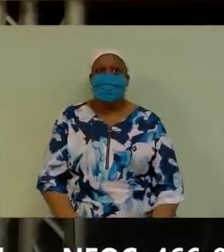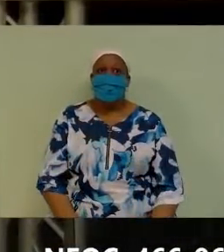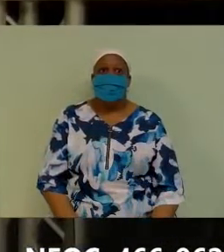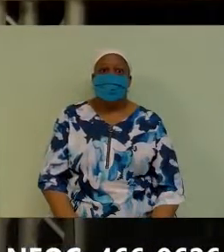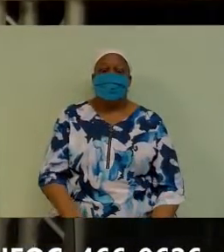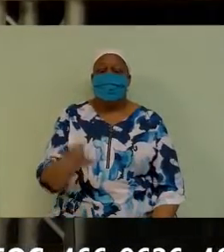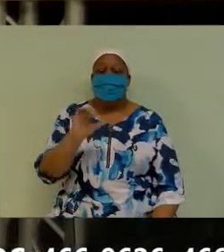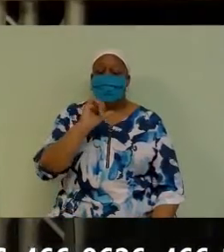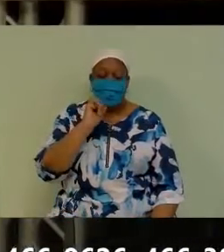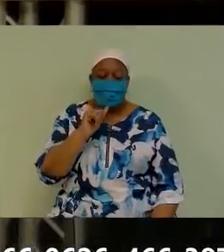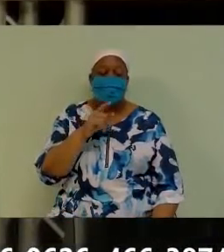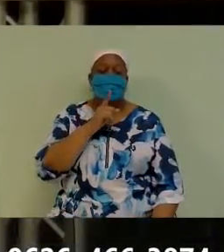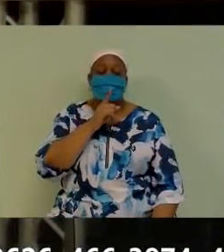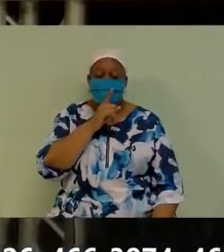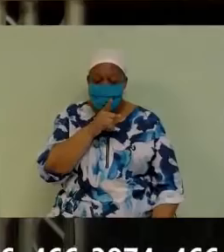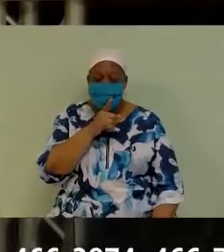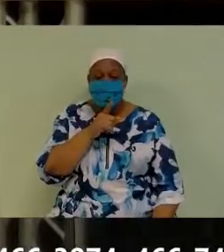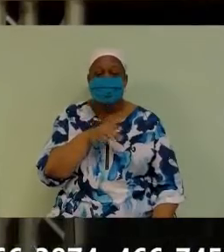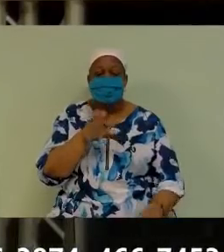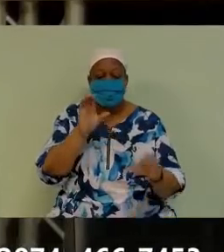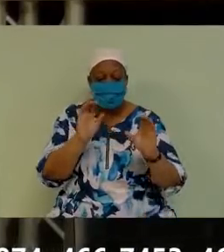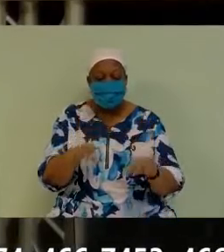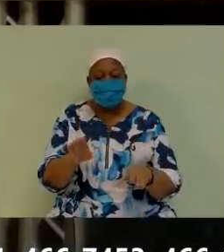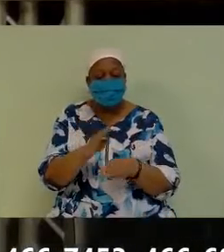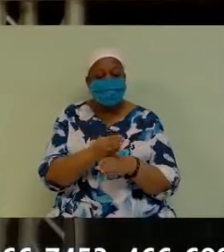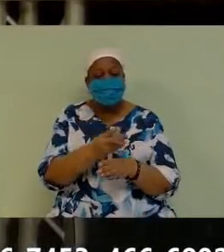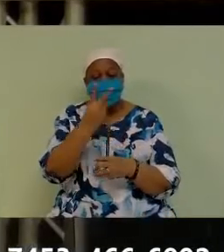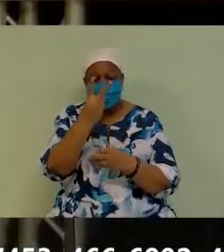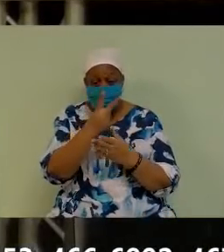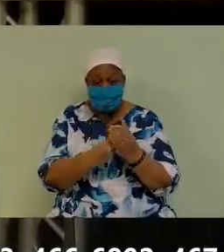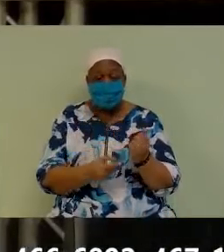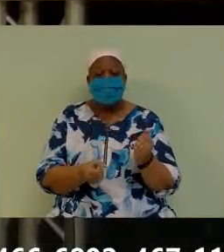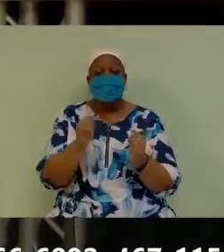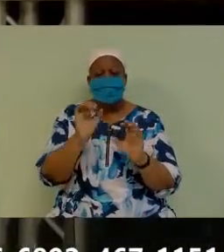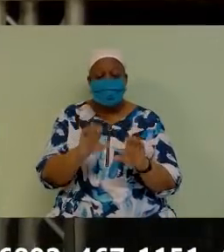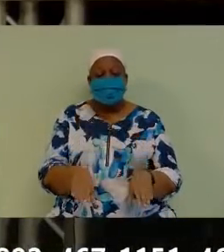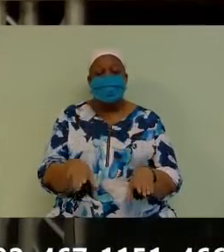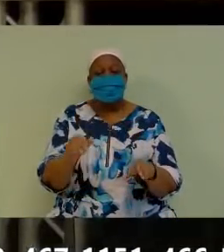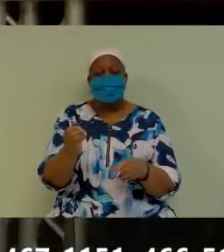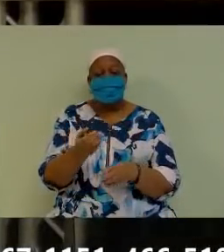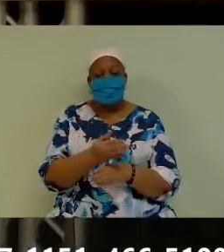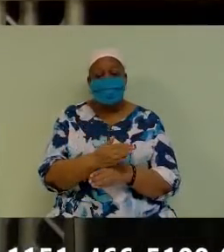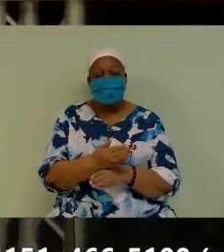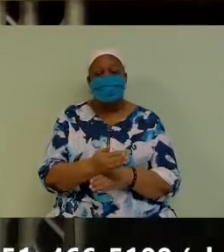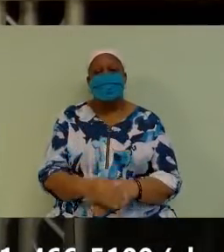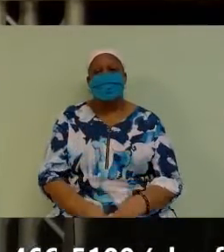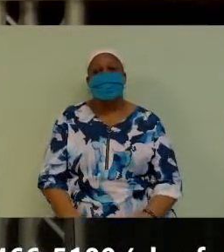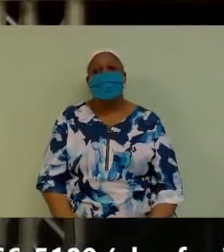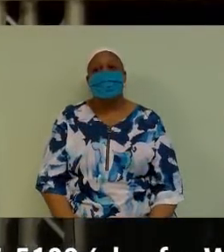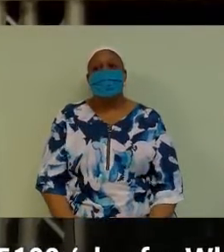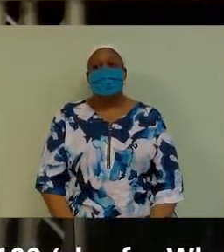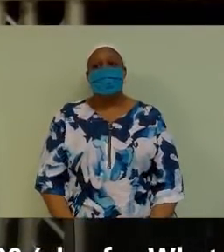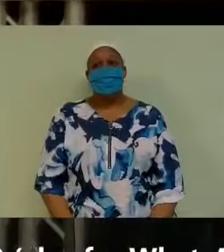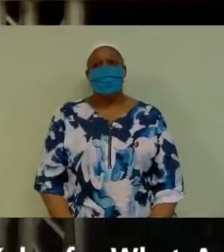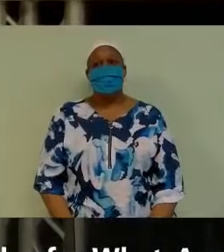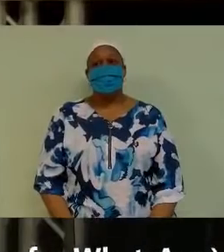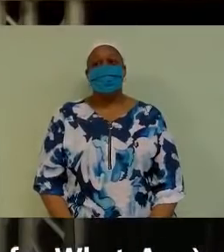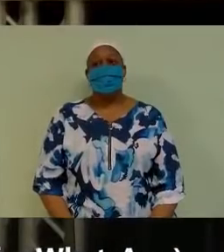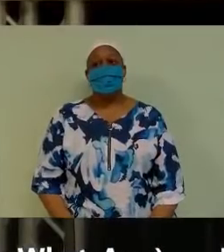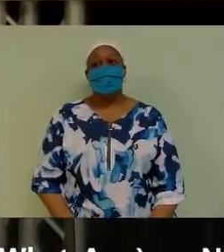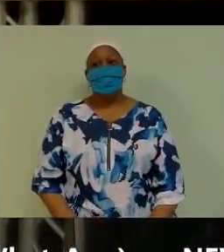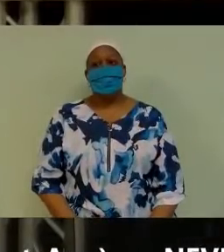or asymptomatic patients. And even if we know that the risk of transmission in somebody who